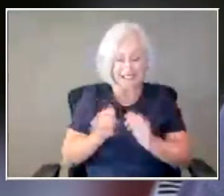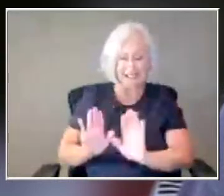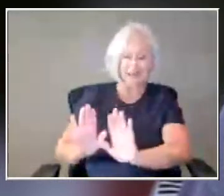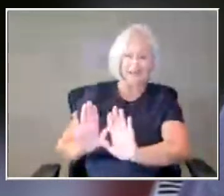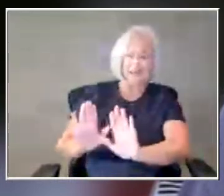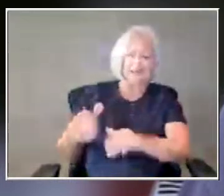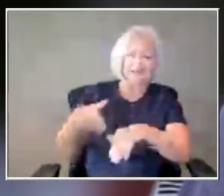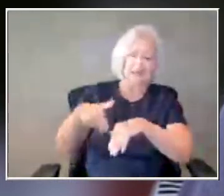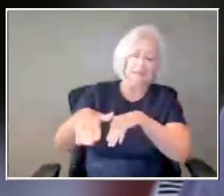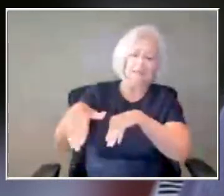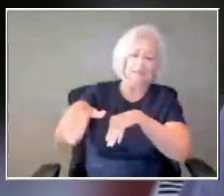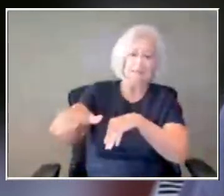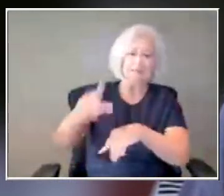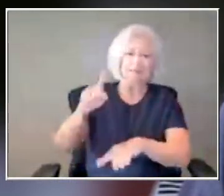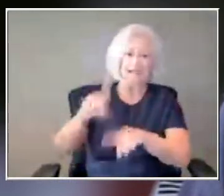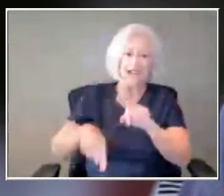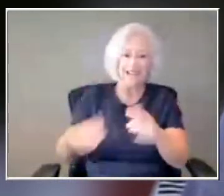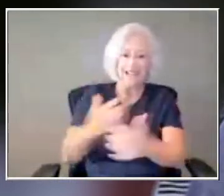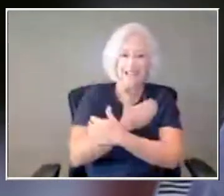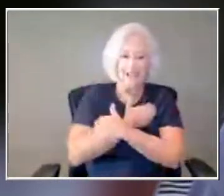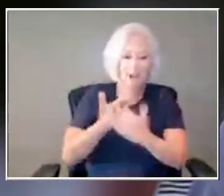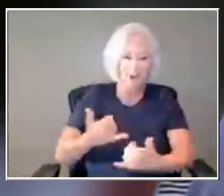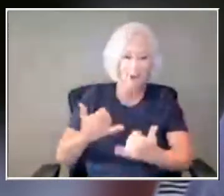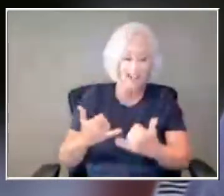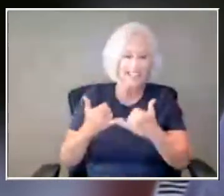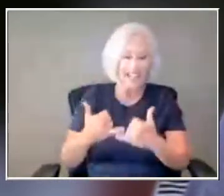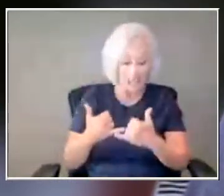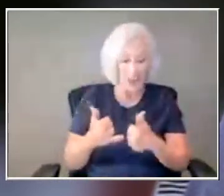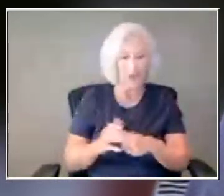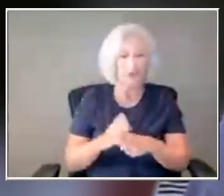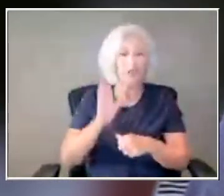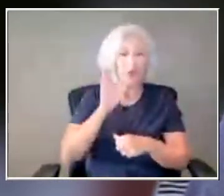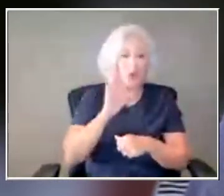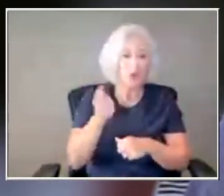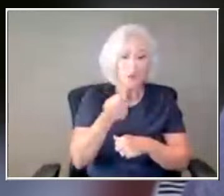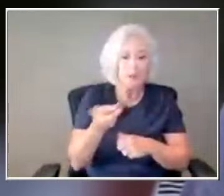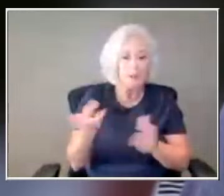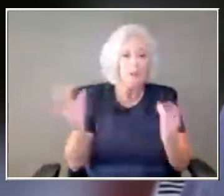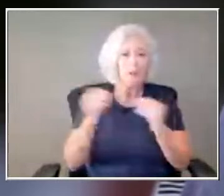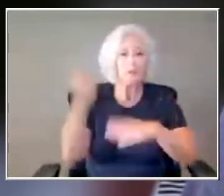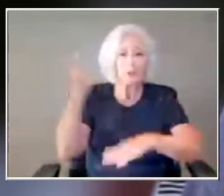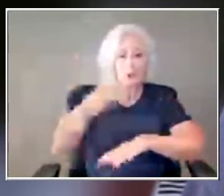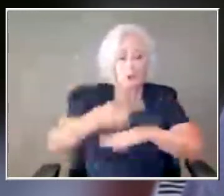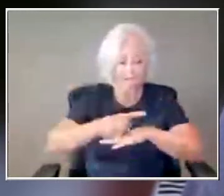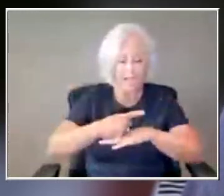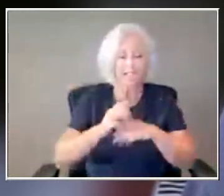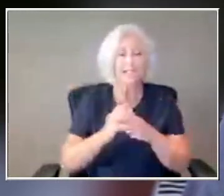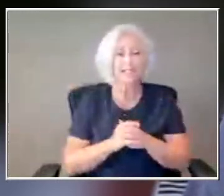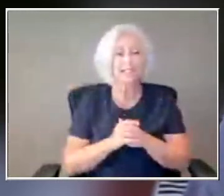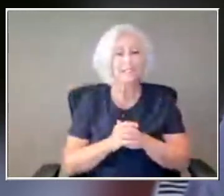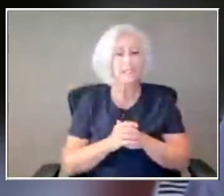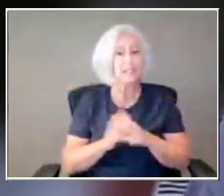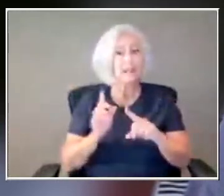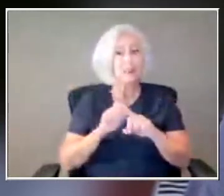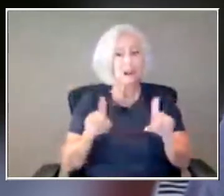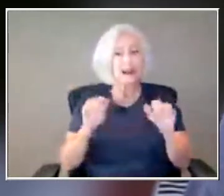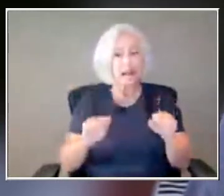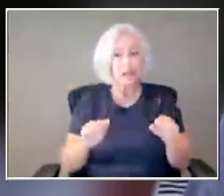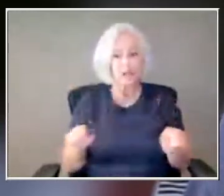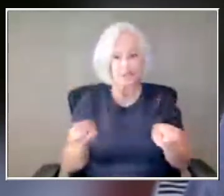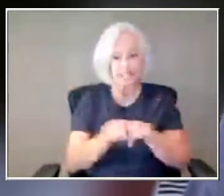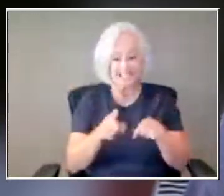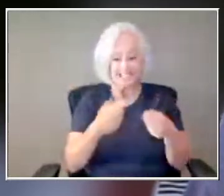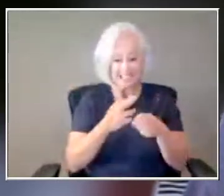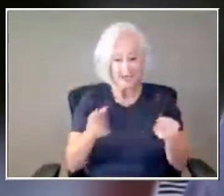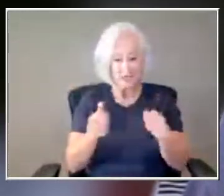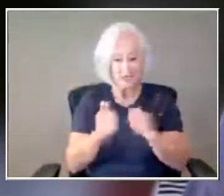well, you know, I can't hug you right now. It'll be a few more days. But, you know, I was able to be in the room with them, or,